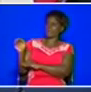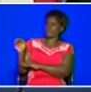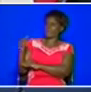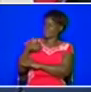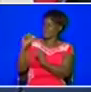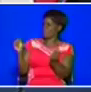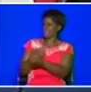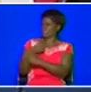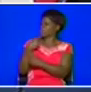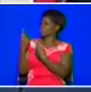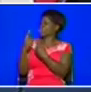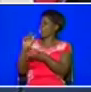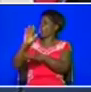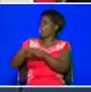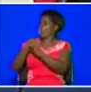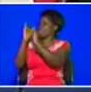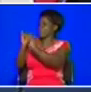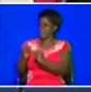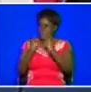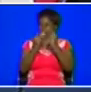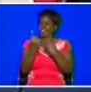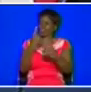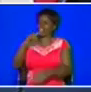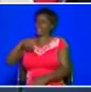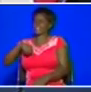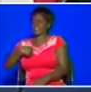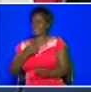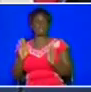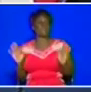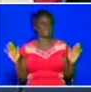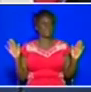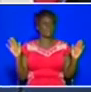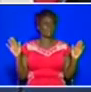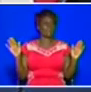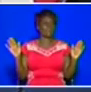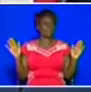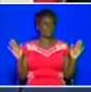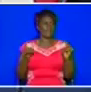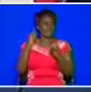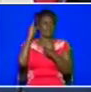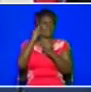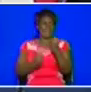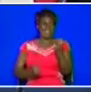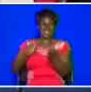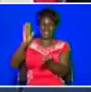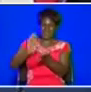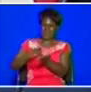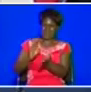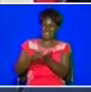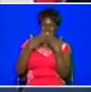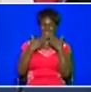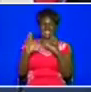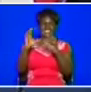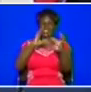cannot speak for individuals. In corruption in Kenya, you speak for yourself. Okay. Your final words as we close our